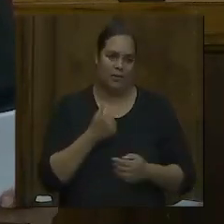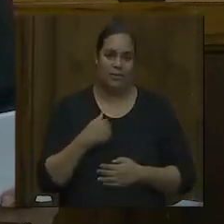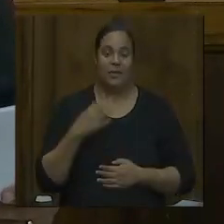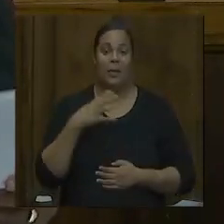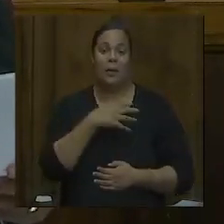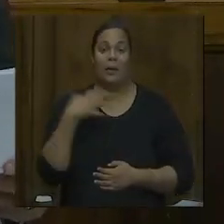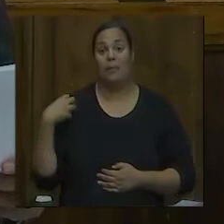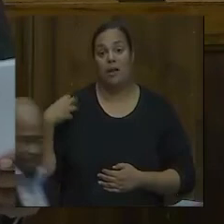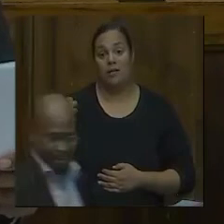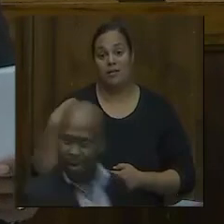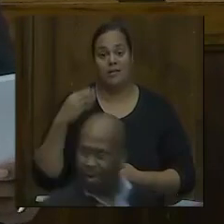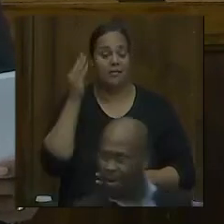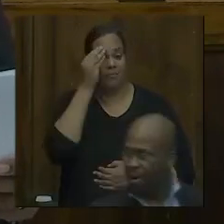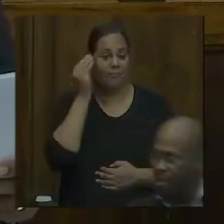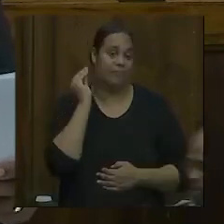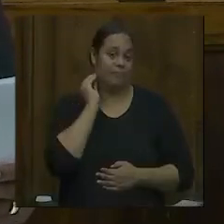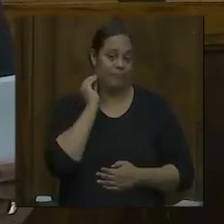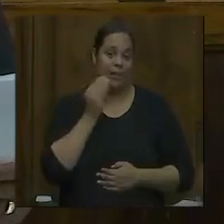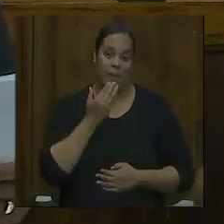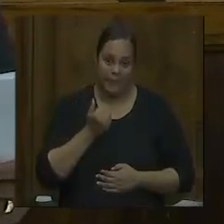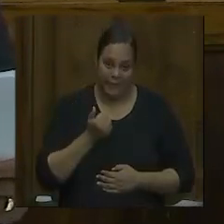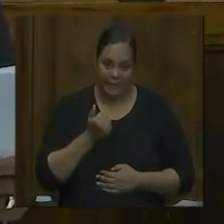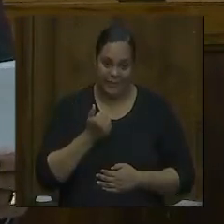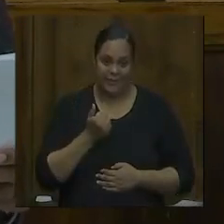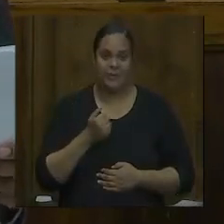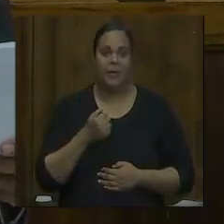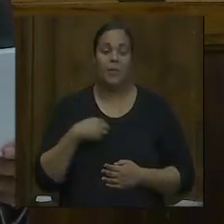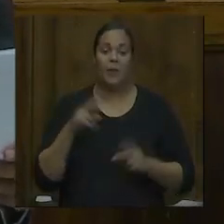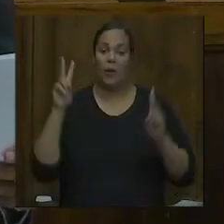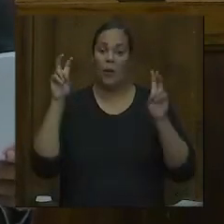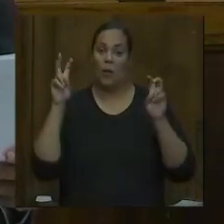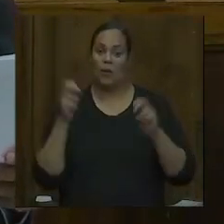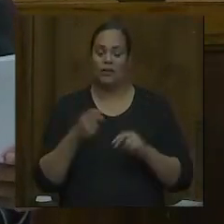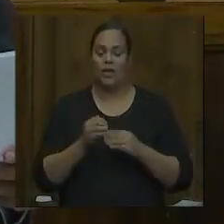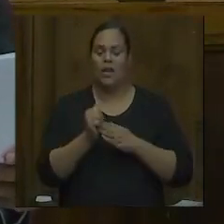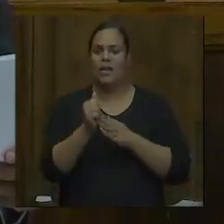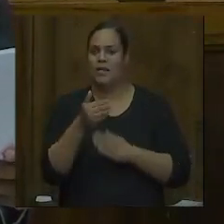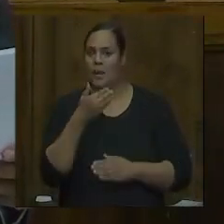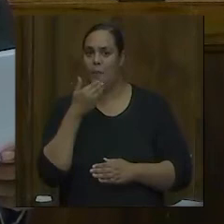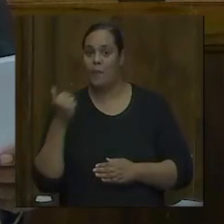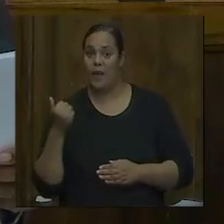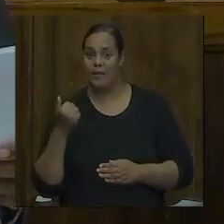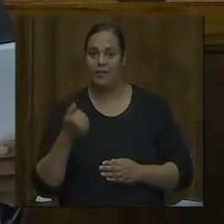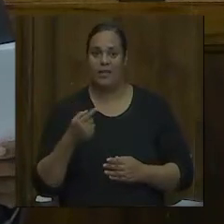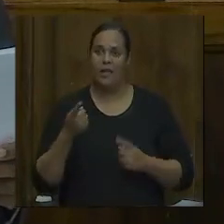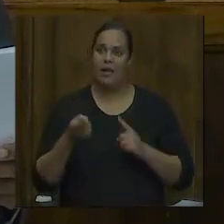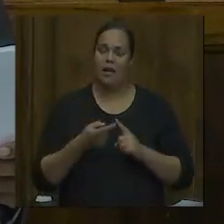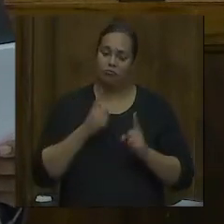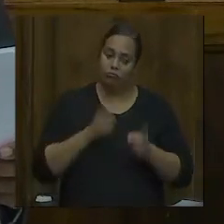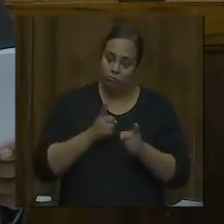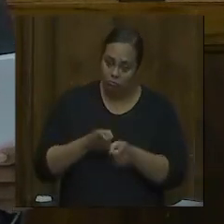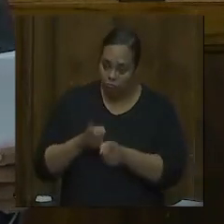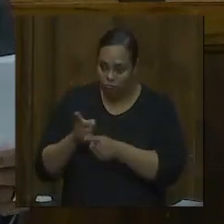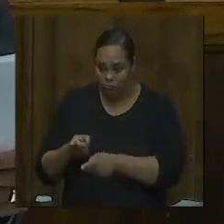Minister Marais, please note the following, and I quote, "The best leaders don't come down harder on people